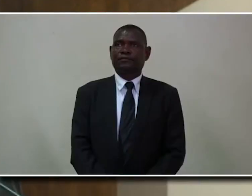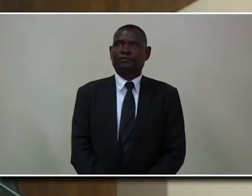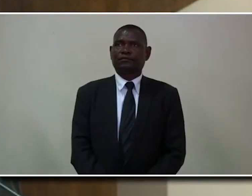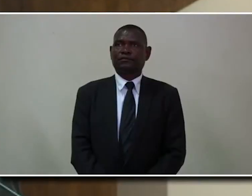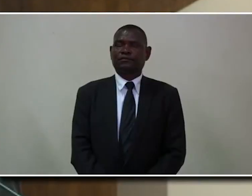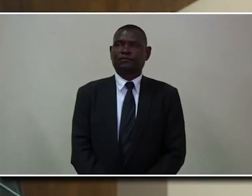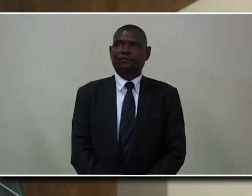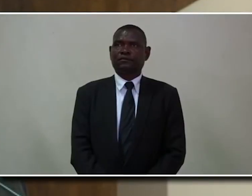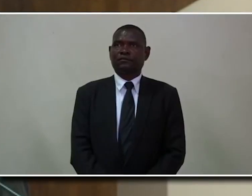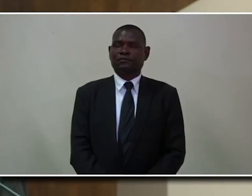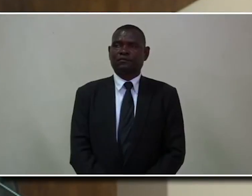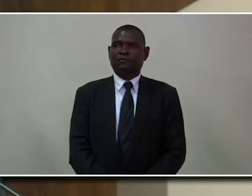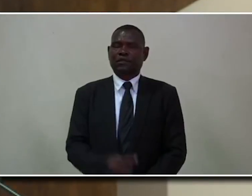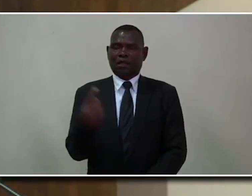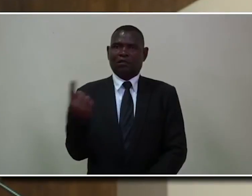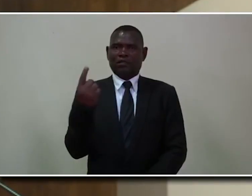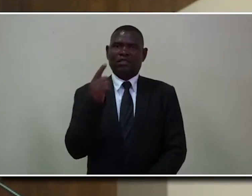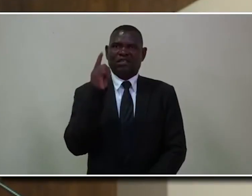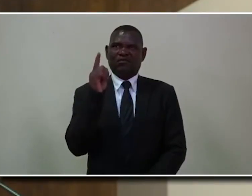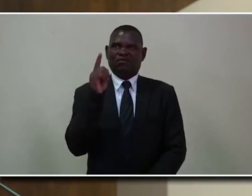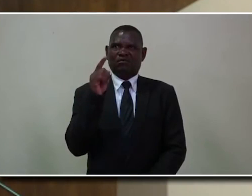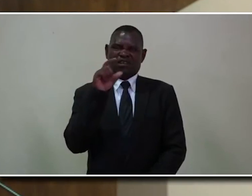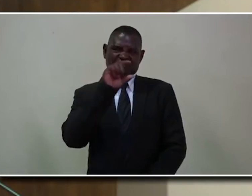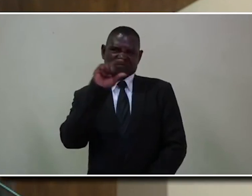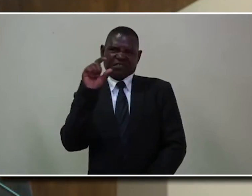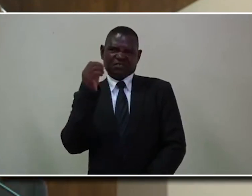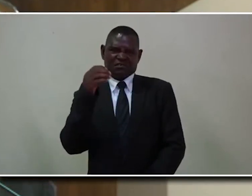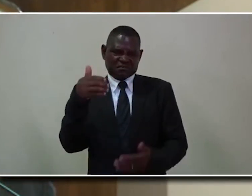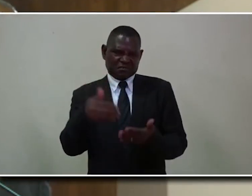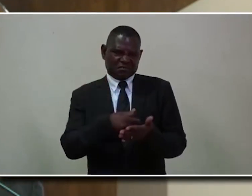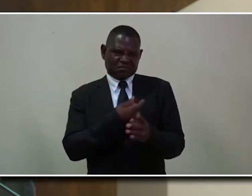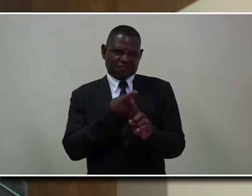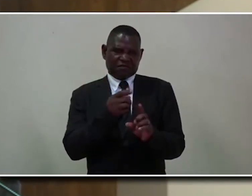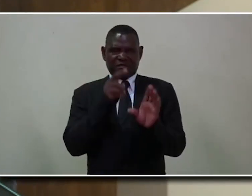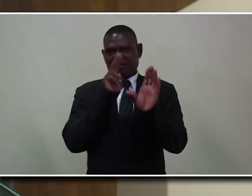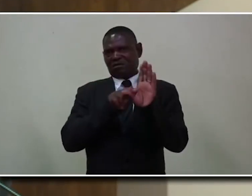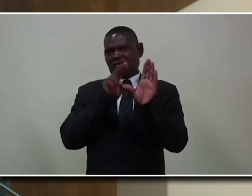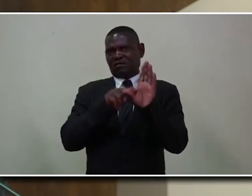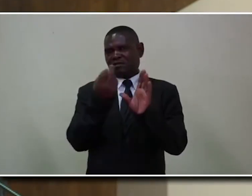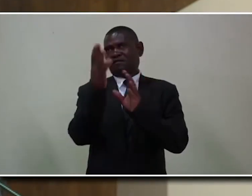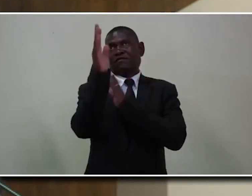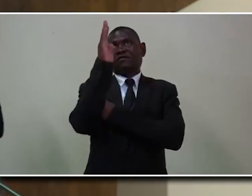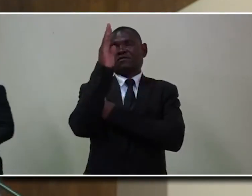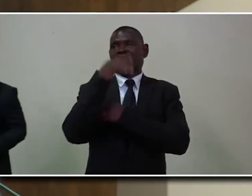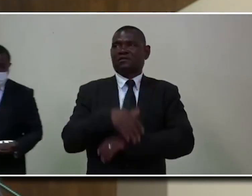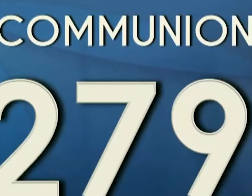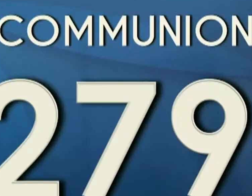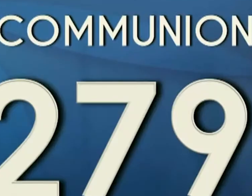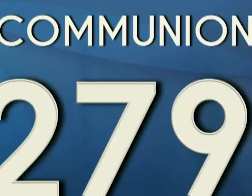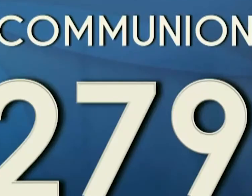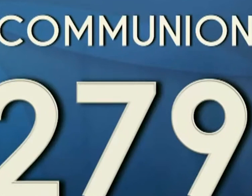verse of Fresh from the Throne. Imeimodzi yokaya nyimbo zochokera kumpando wa Mbuye.